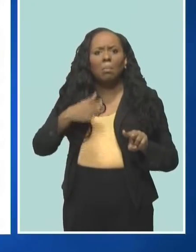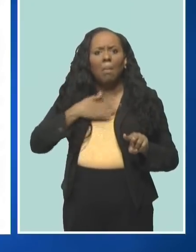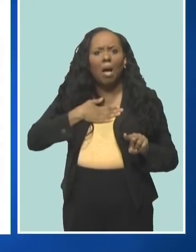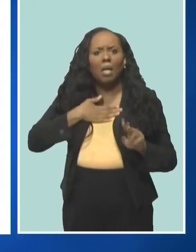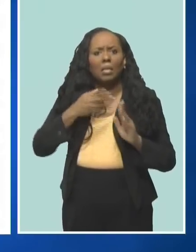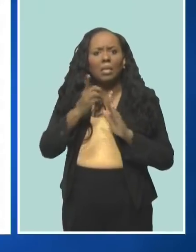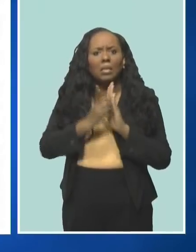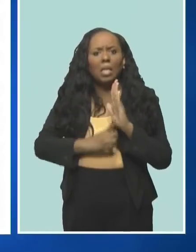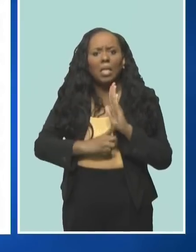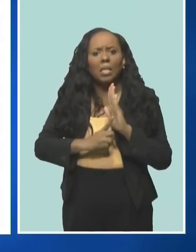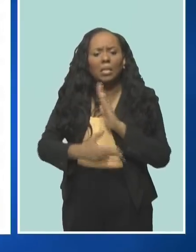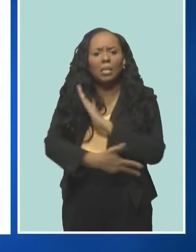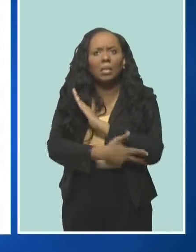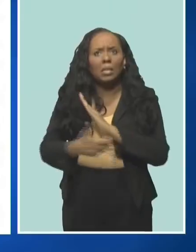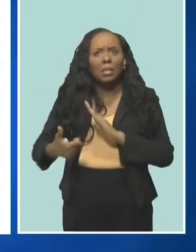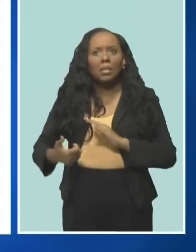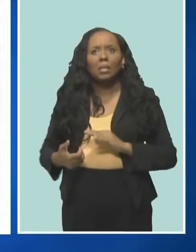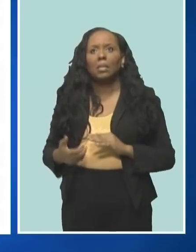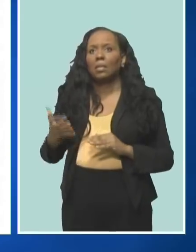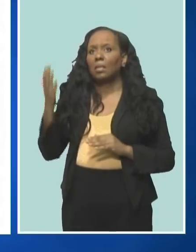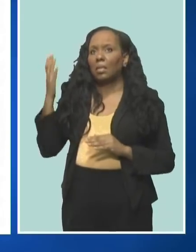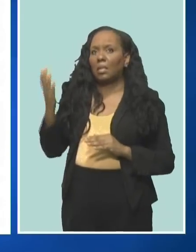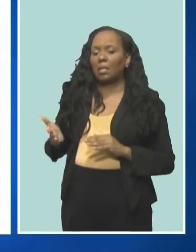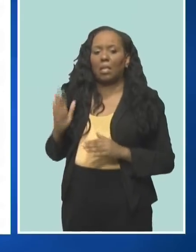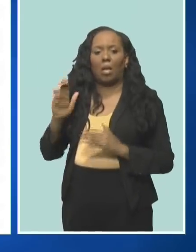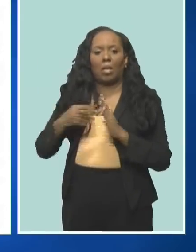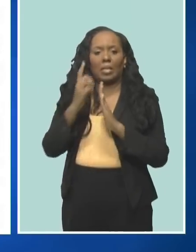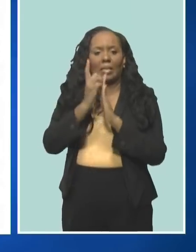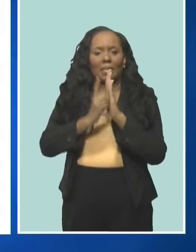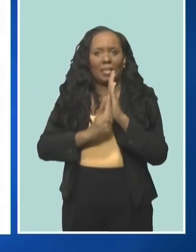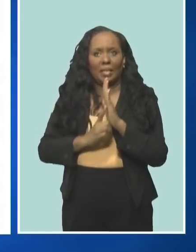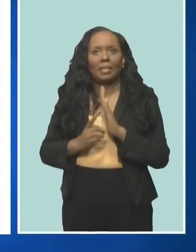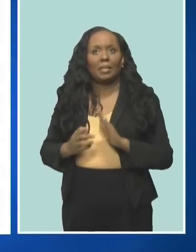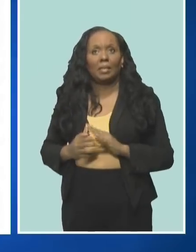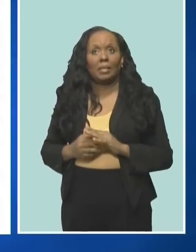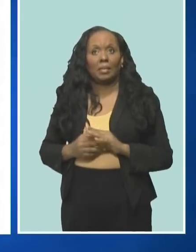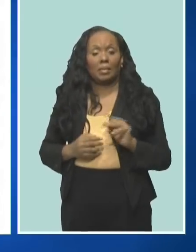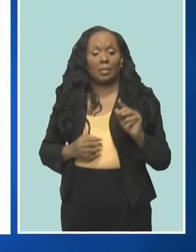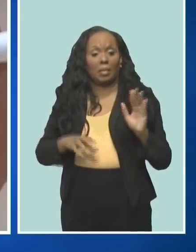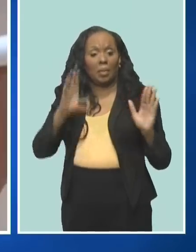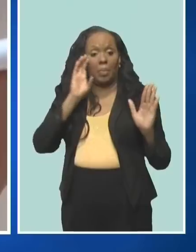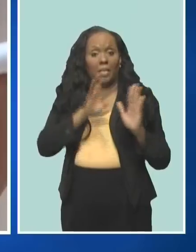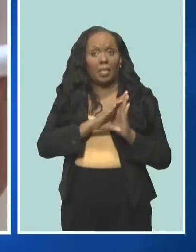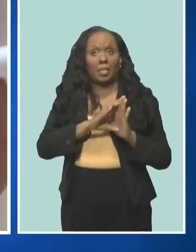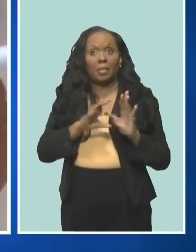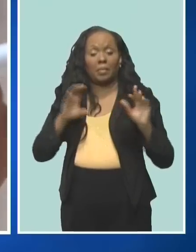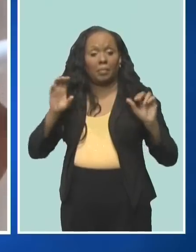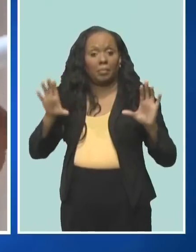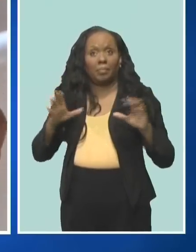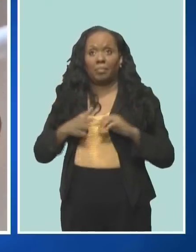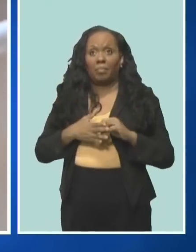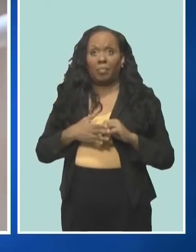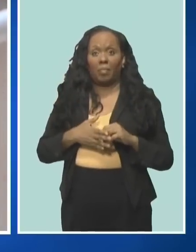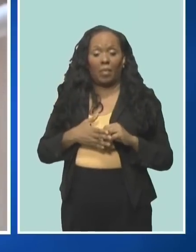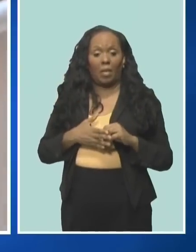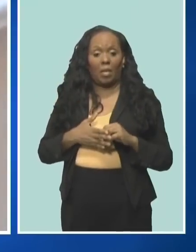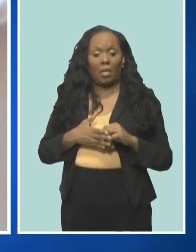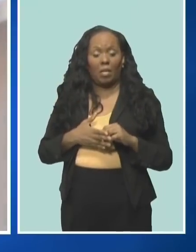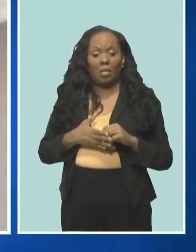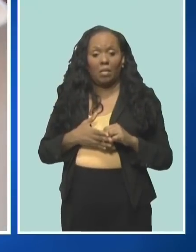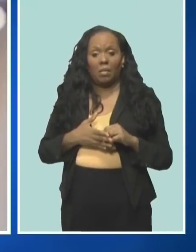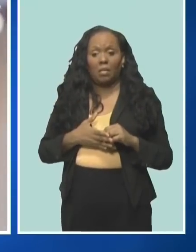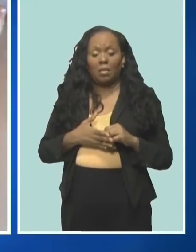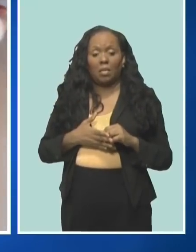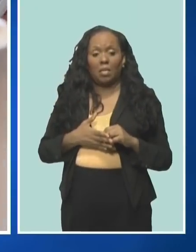similar. Here's a side-by-side view of the designs. And while the 32-year-old admits there's nothing truly